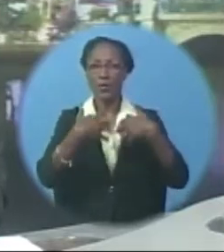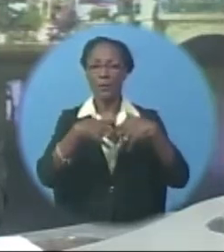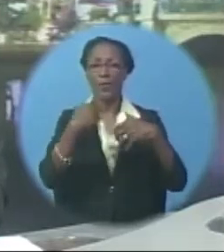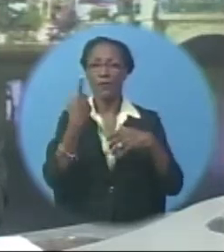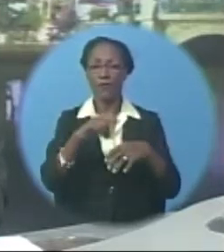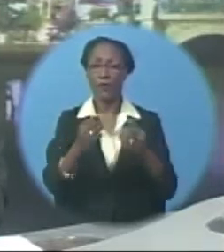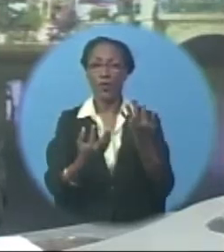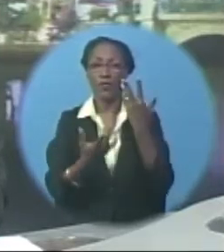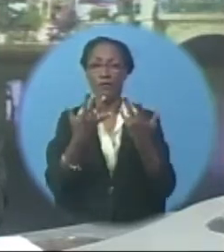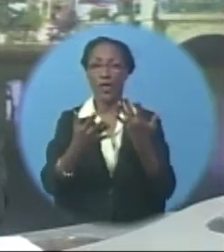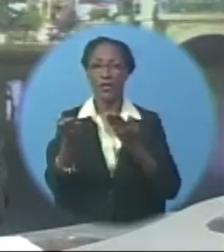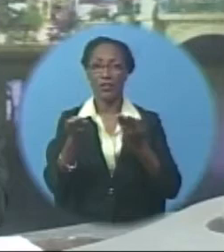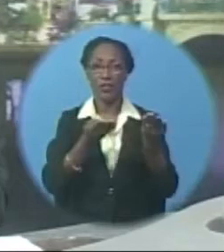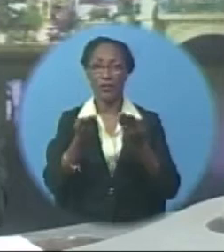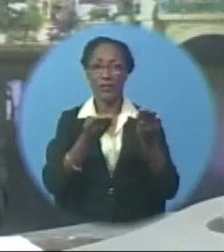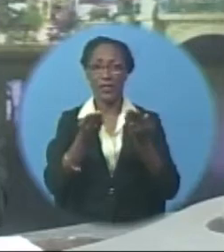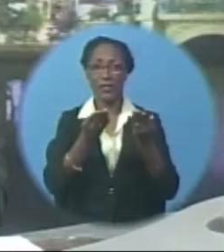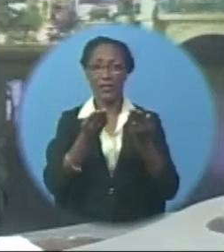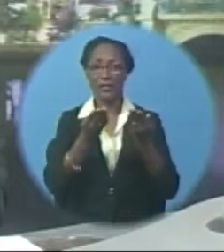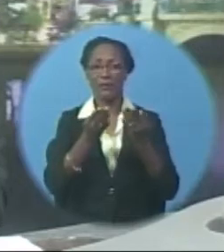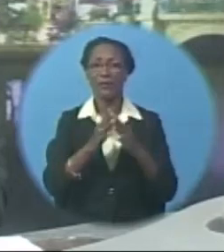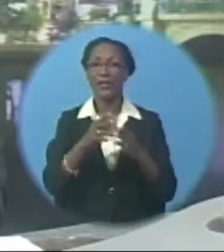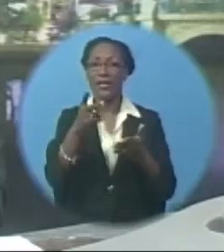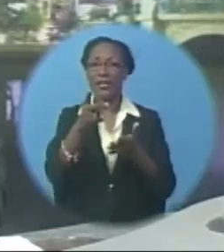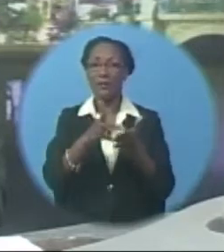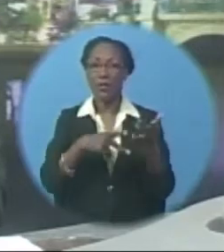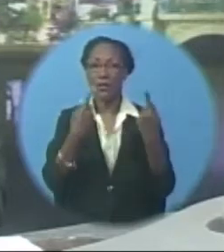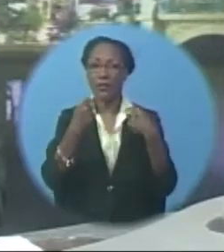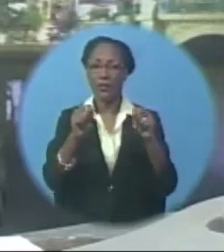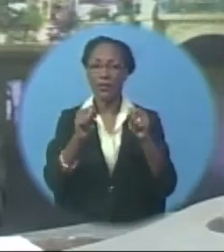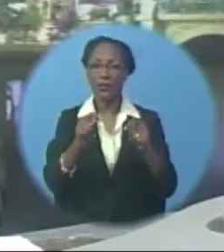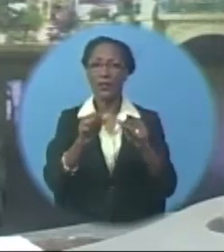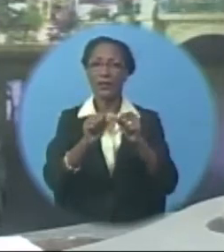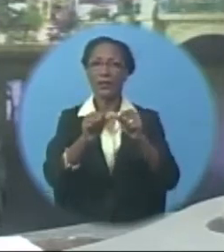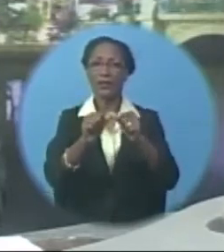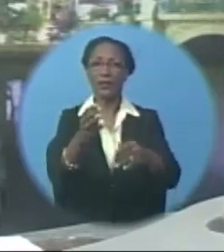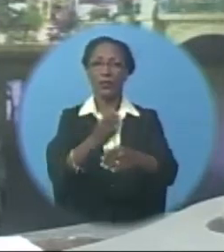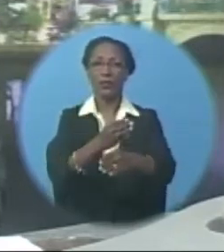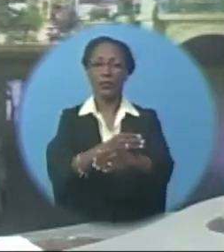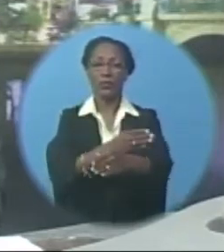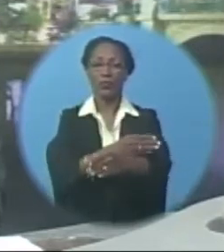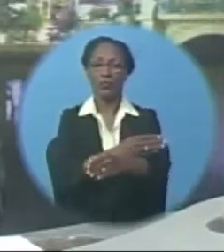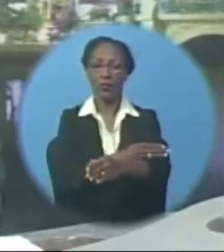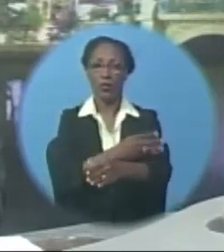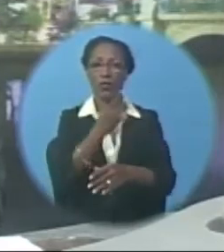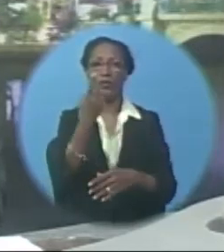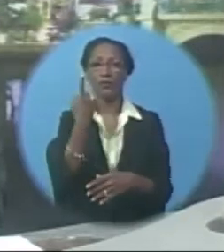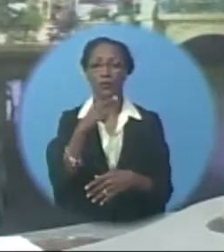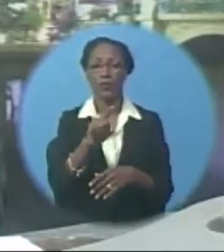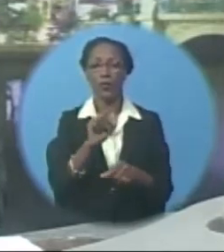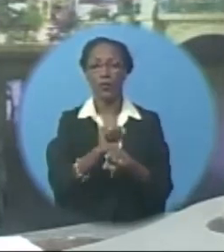service. According to her, it's part of efforts to continue upgrading conditions for officers.